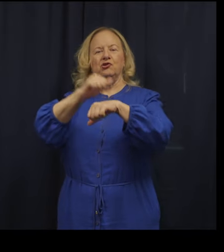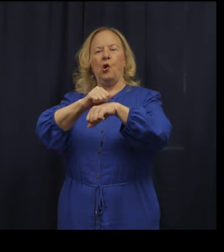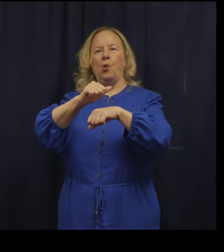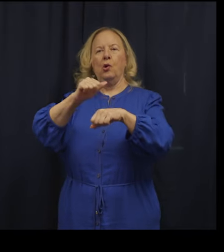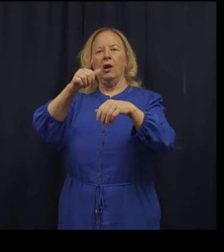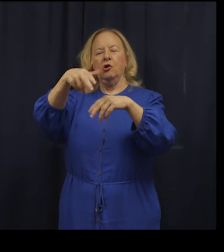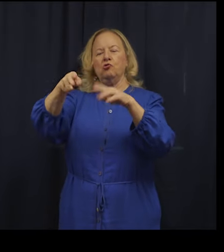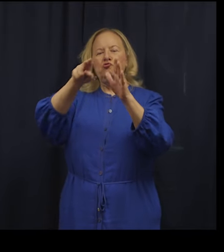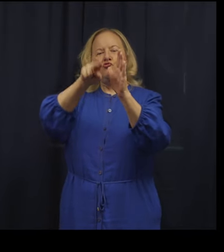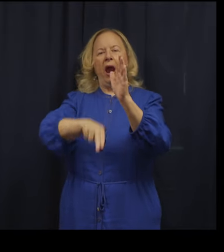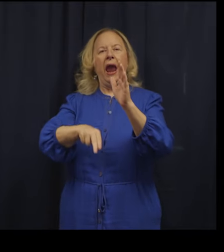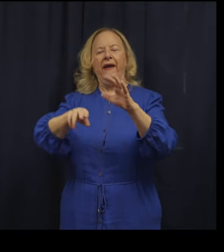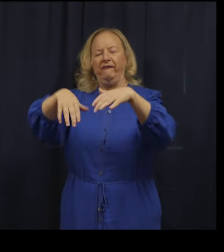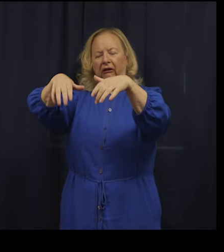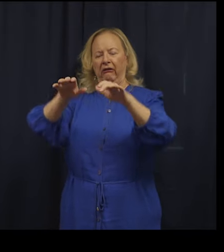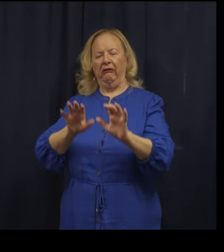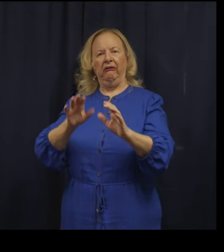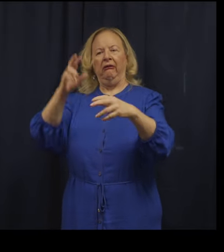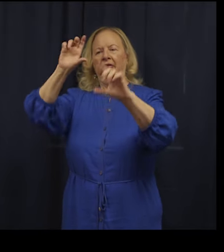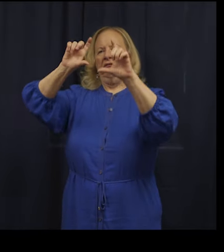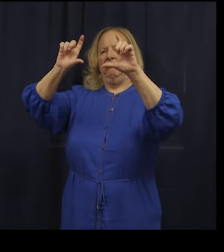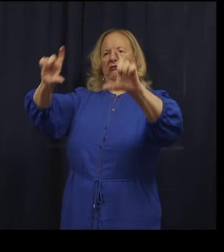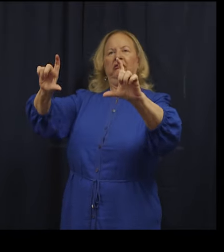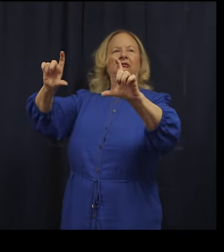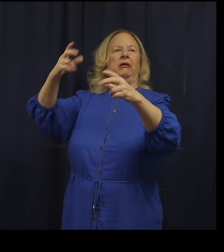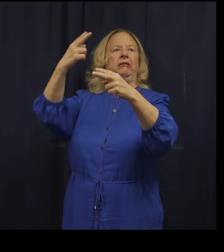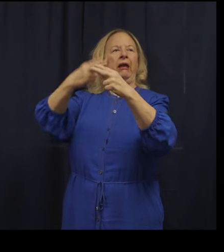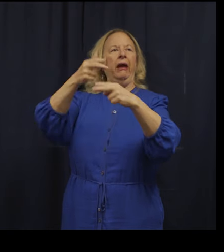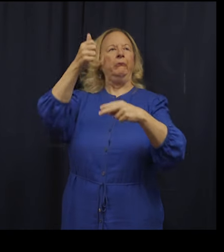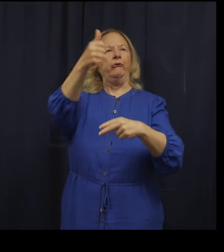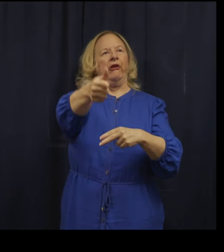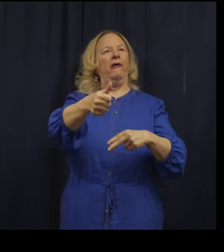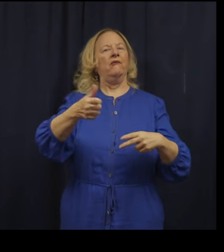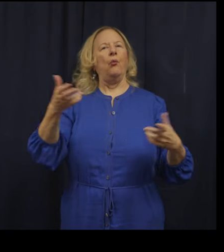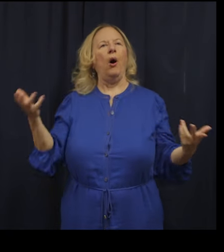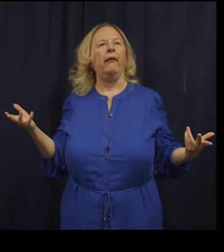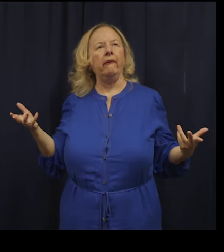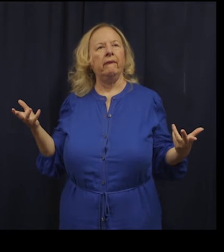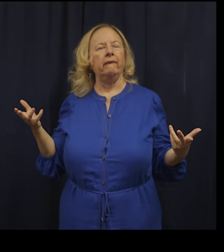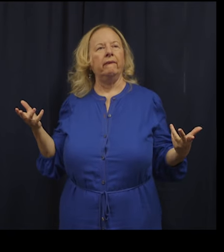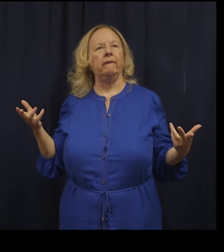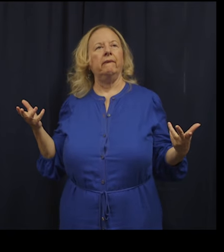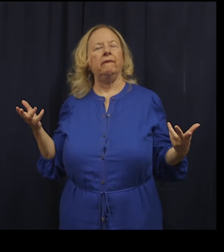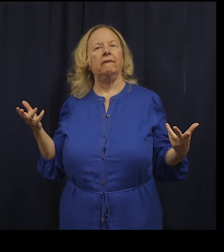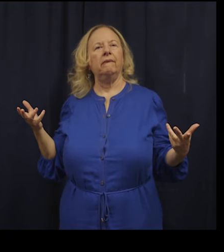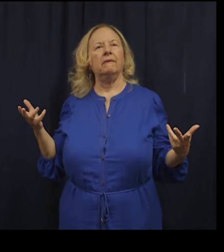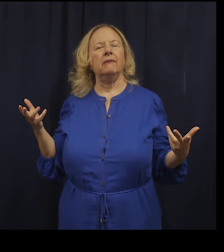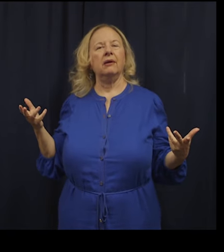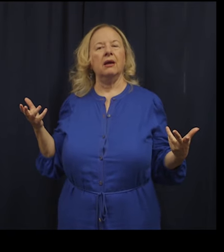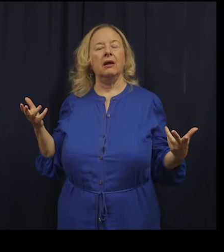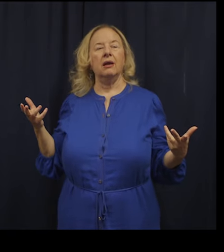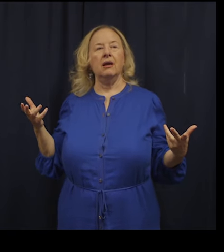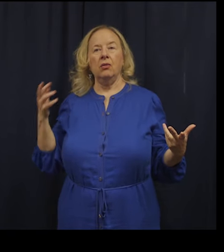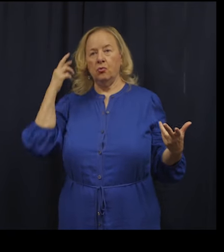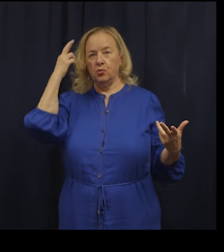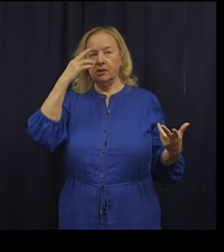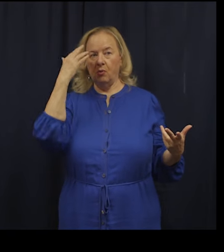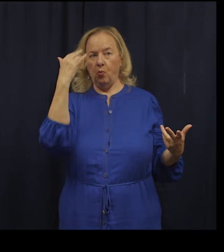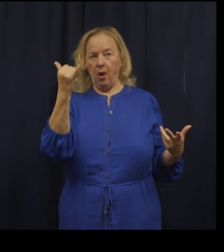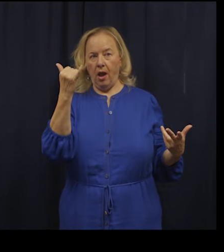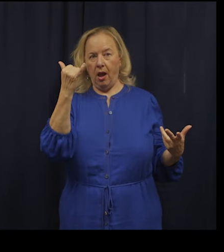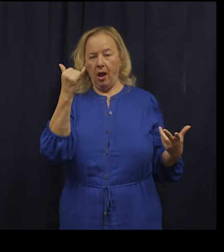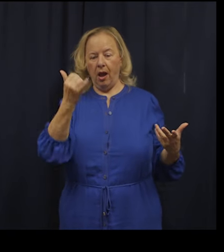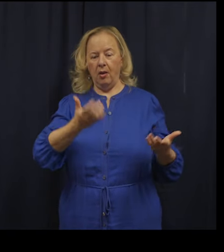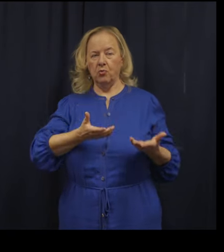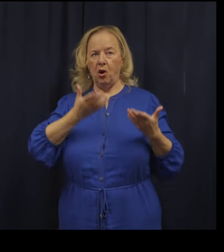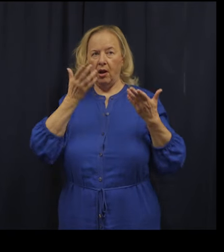significant. But what name would you call yourself? The reason why I bring this